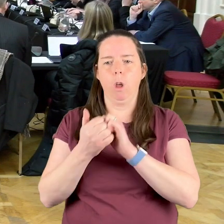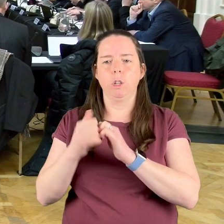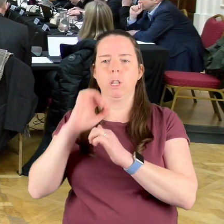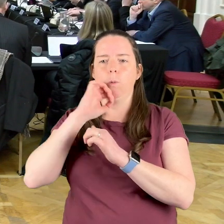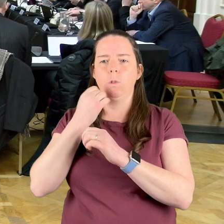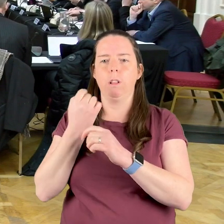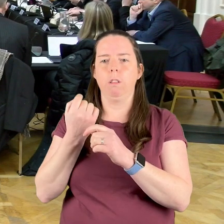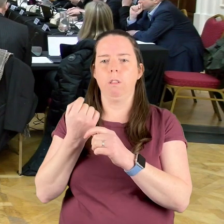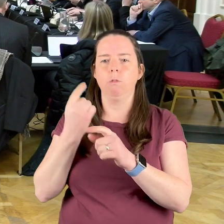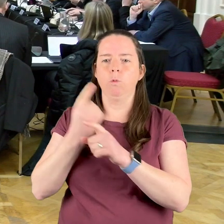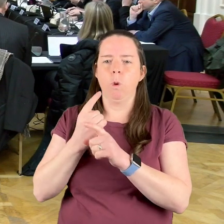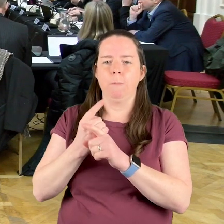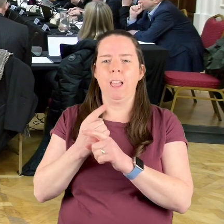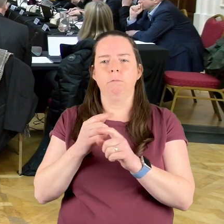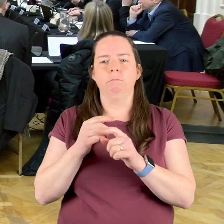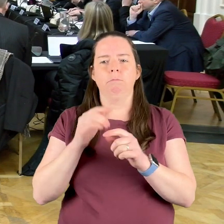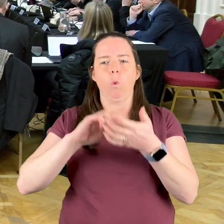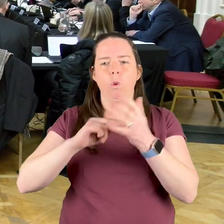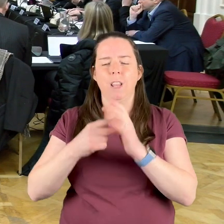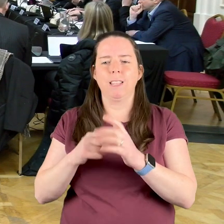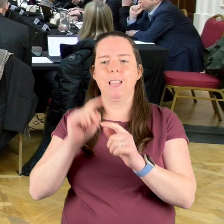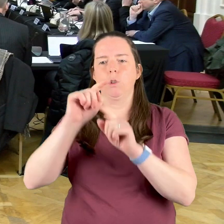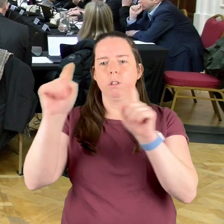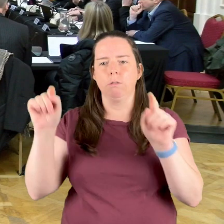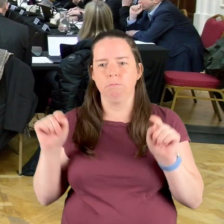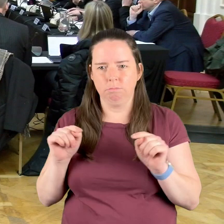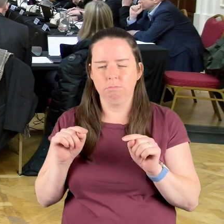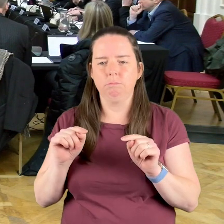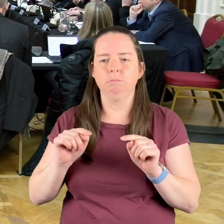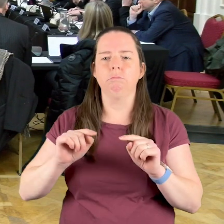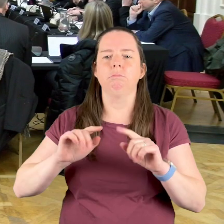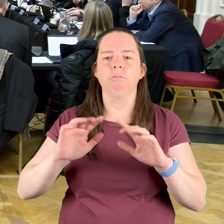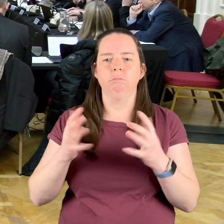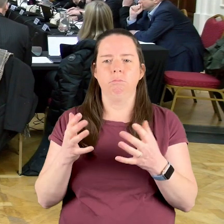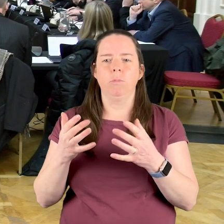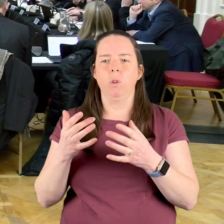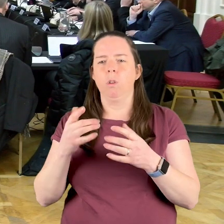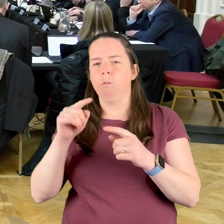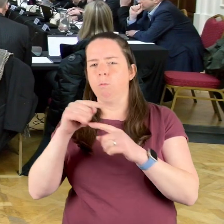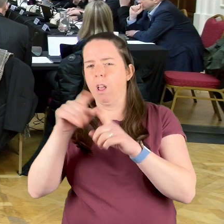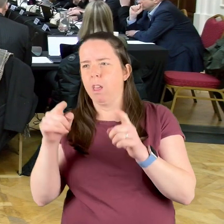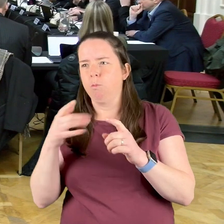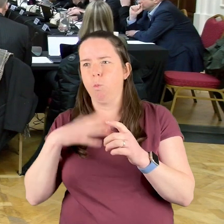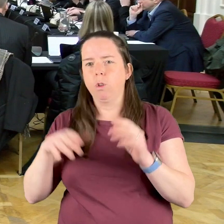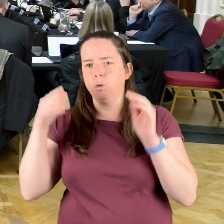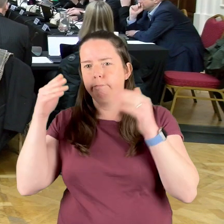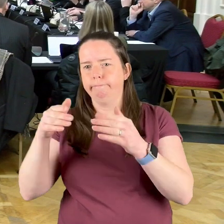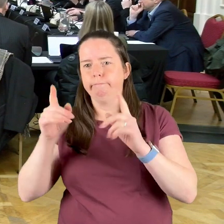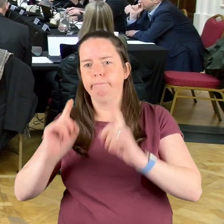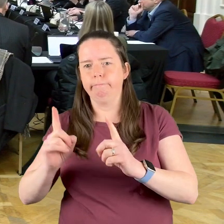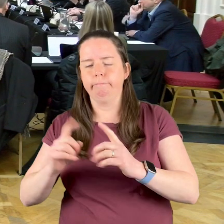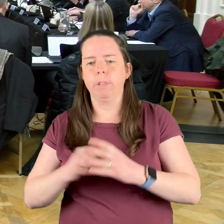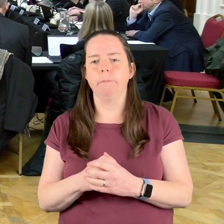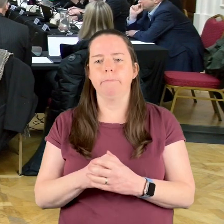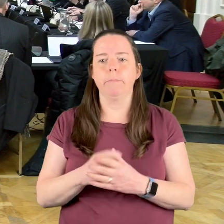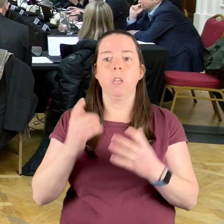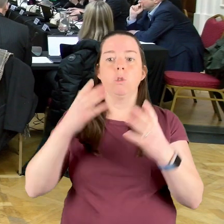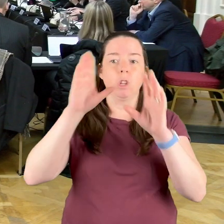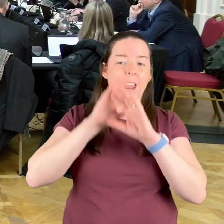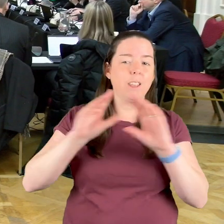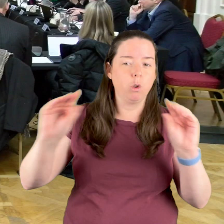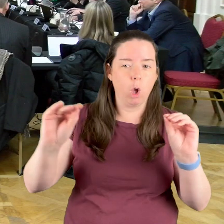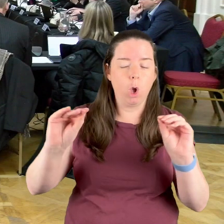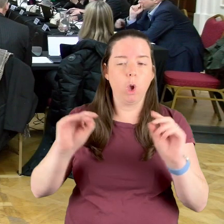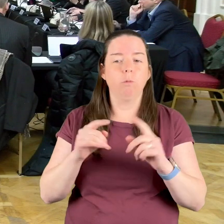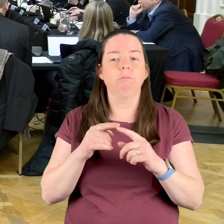to organisations about, so whether they are the things that we come together on. And just to let you know, they are on